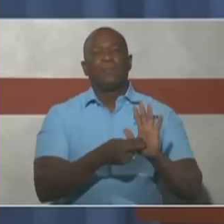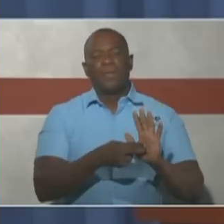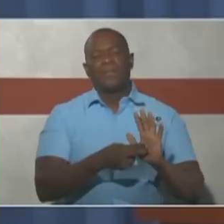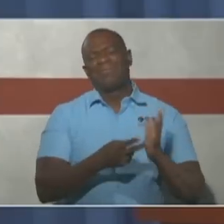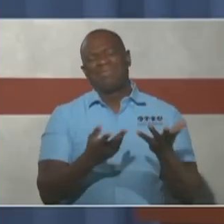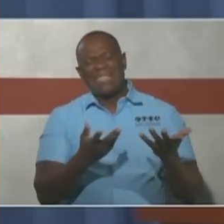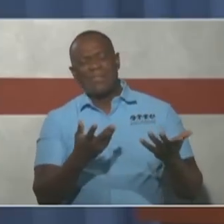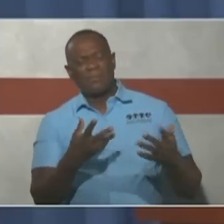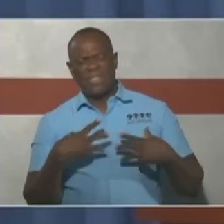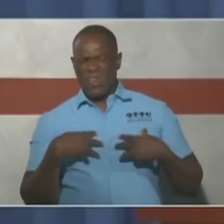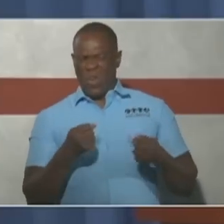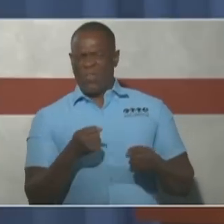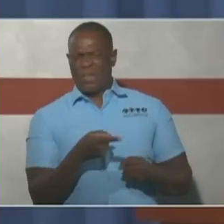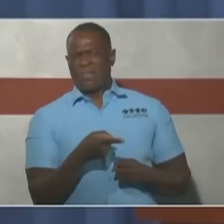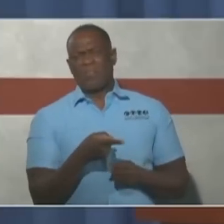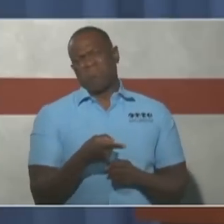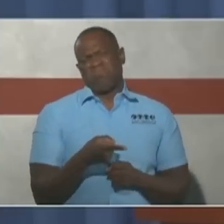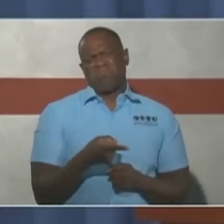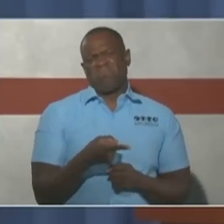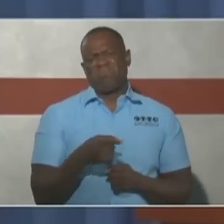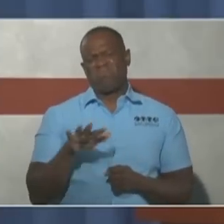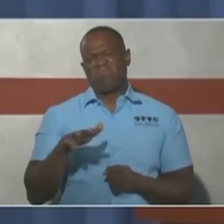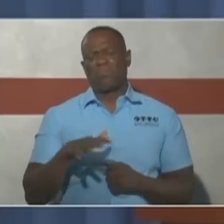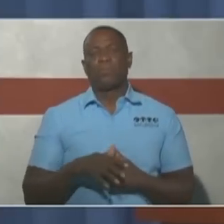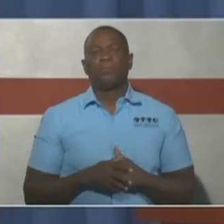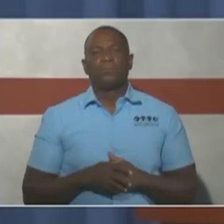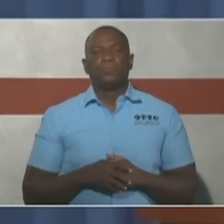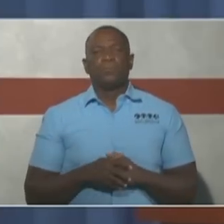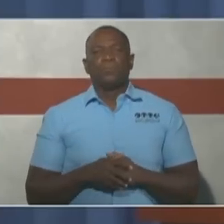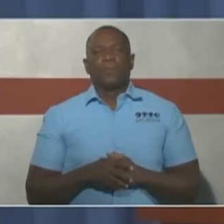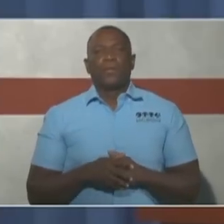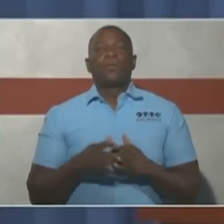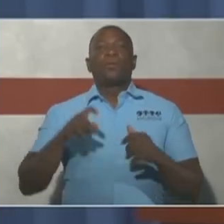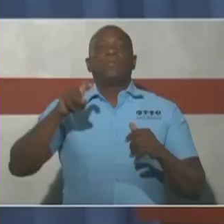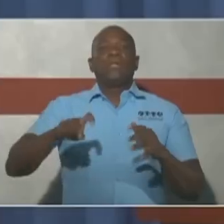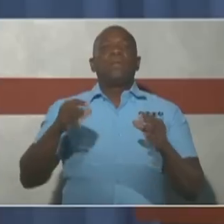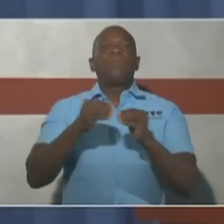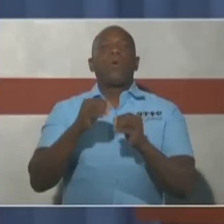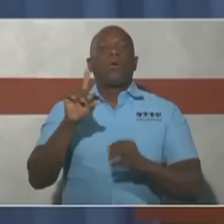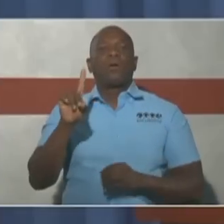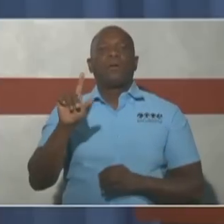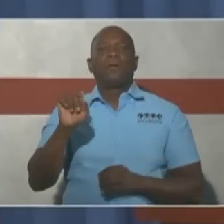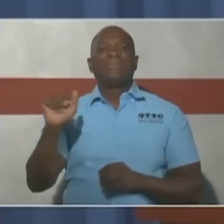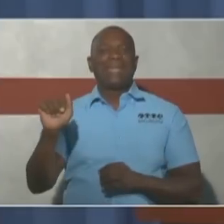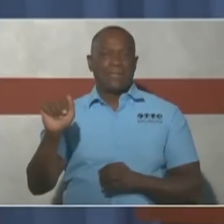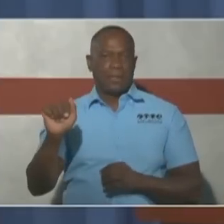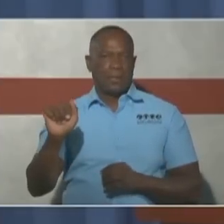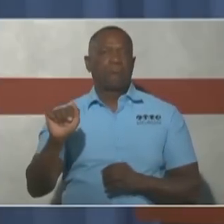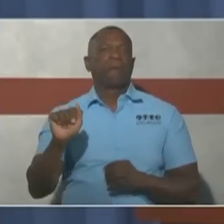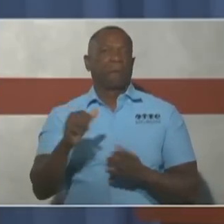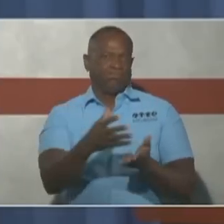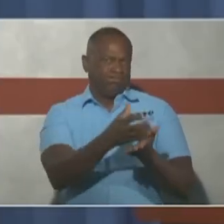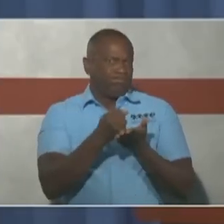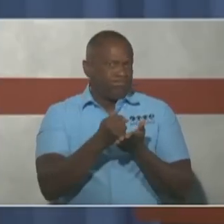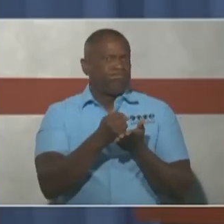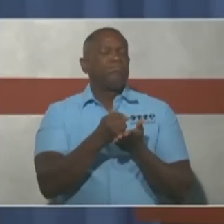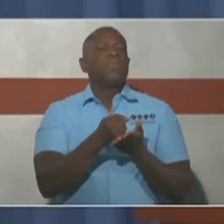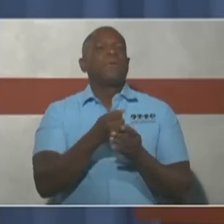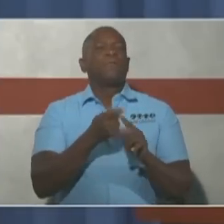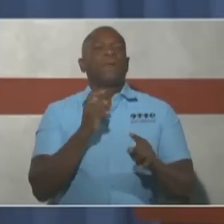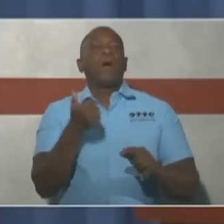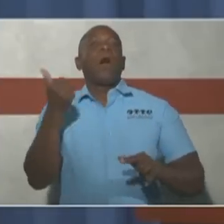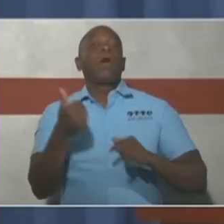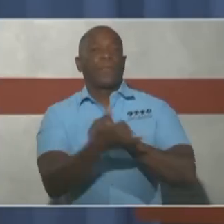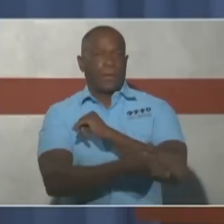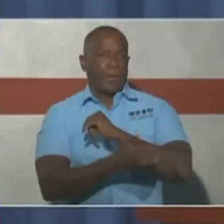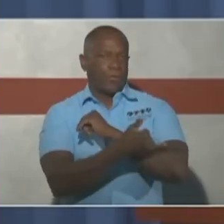are coming from only one country, they came from the US, their overall confidence in this estimate is relatively low. And what we need is we have to get